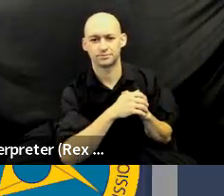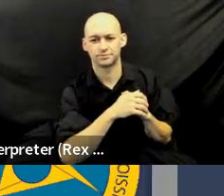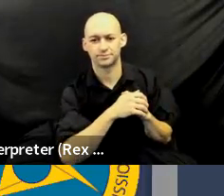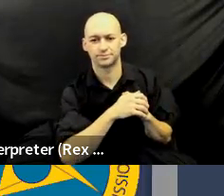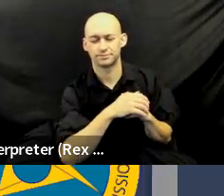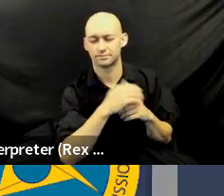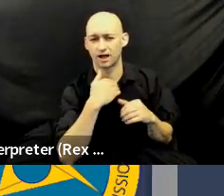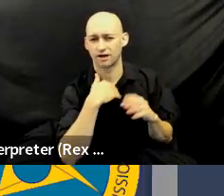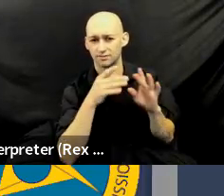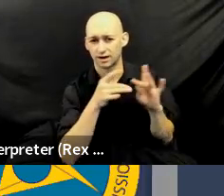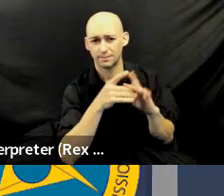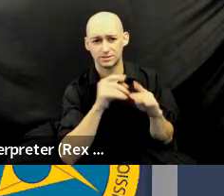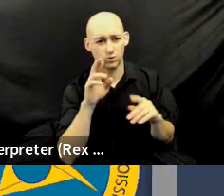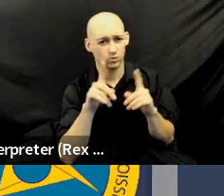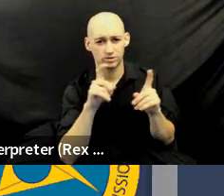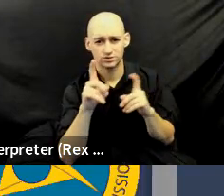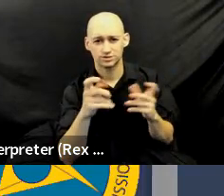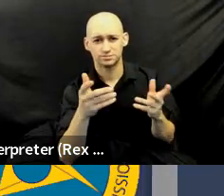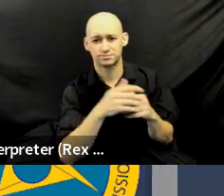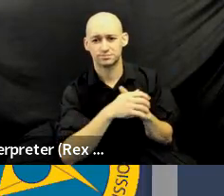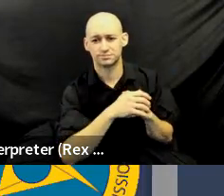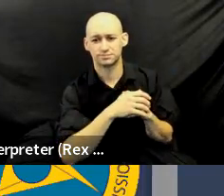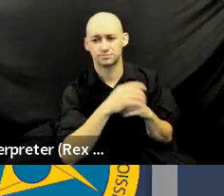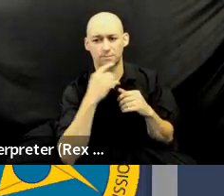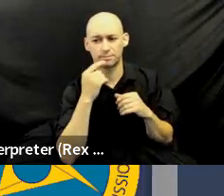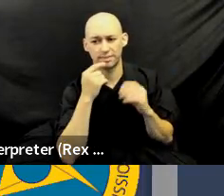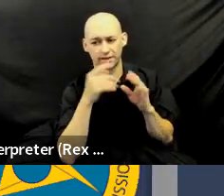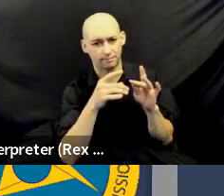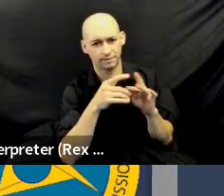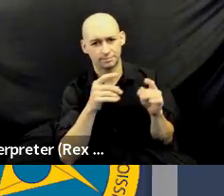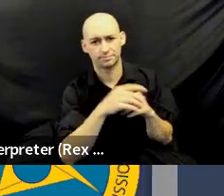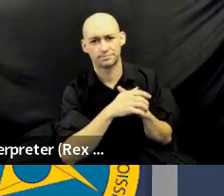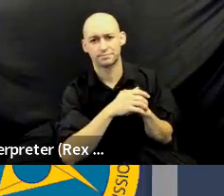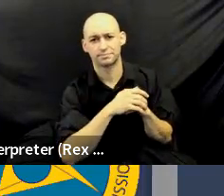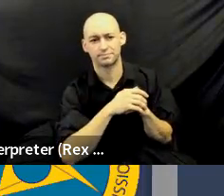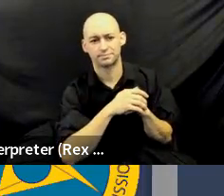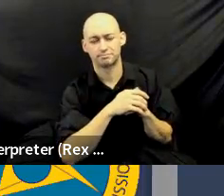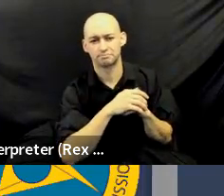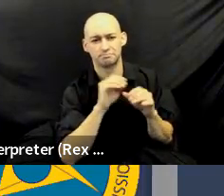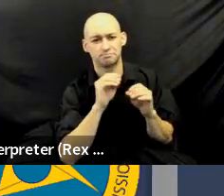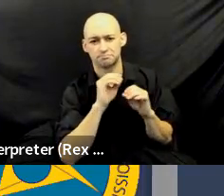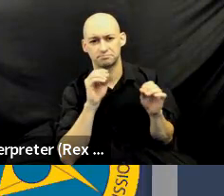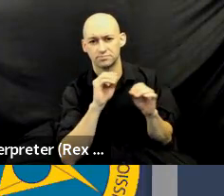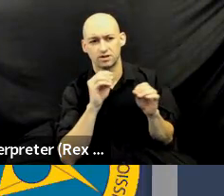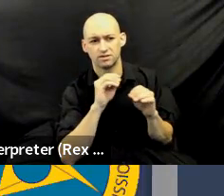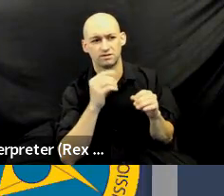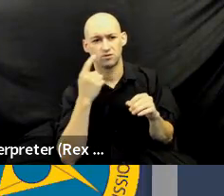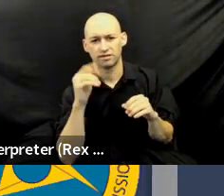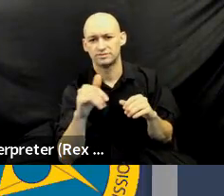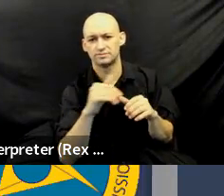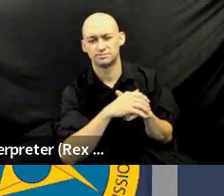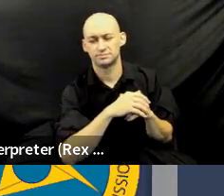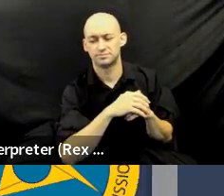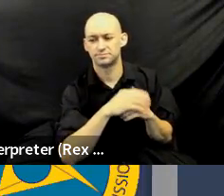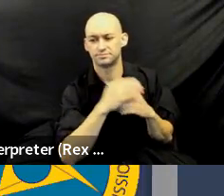Do we have any comments or questions? Do we have any public comment? We did not receive any public comment for this item. Thank you.